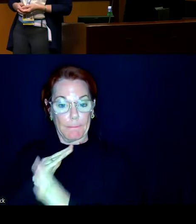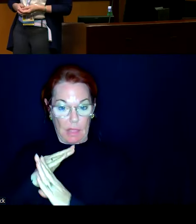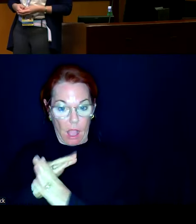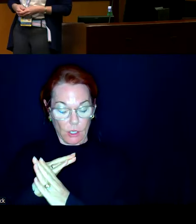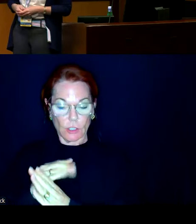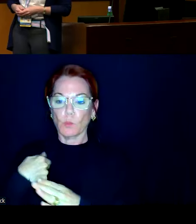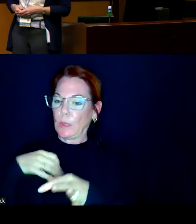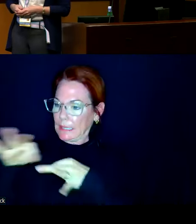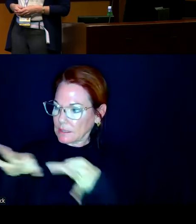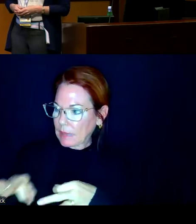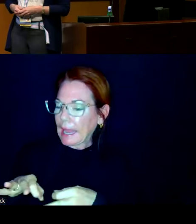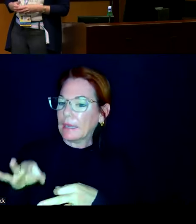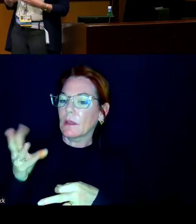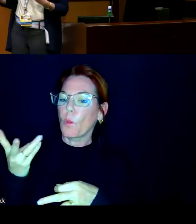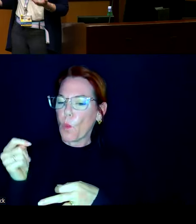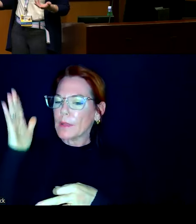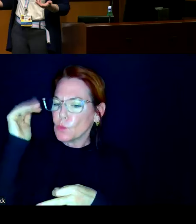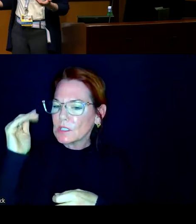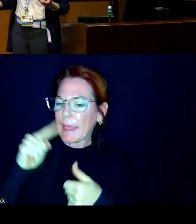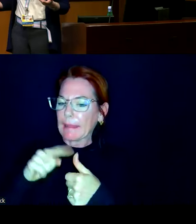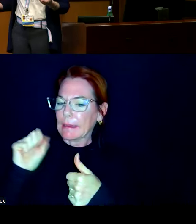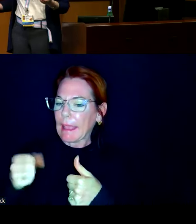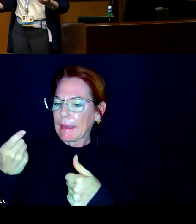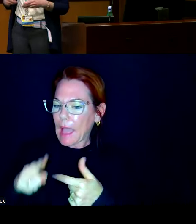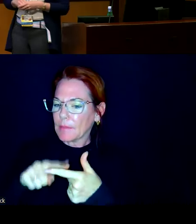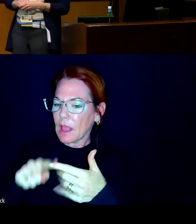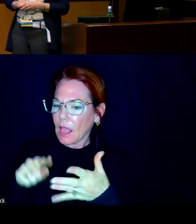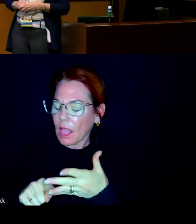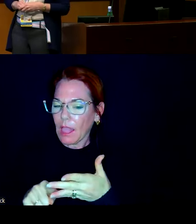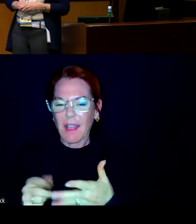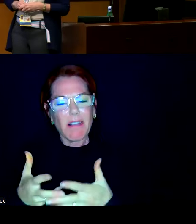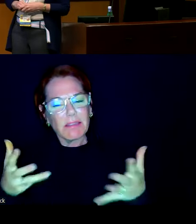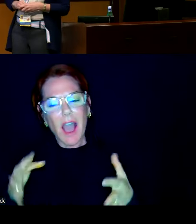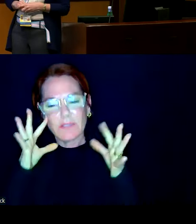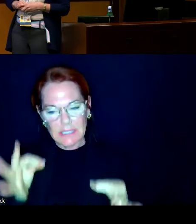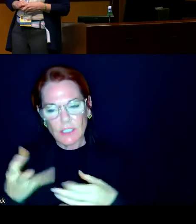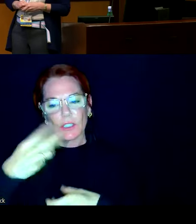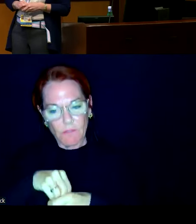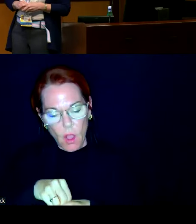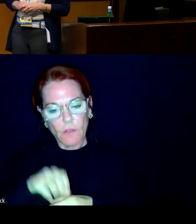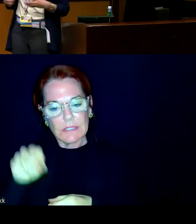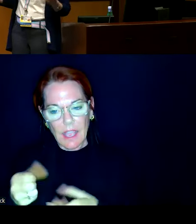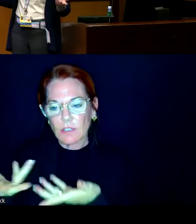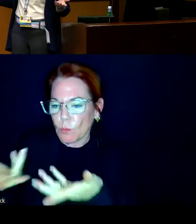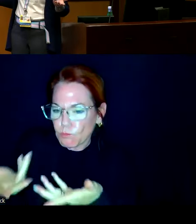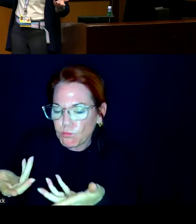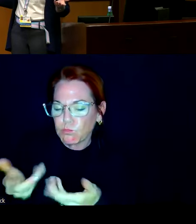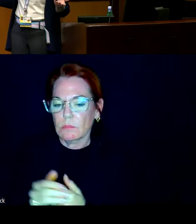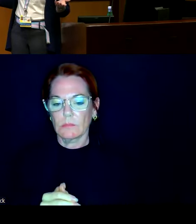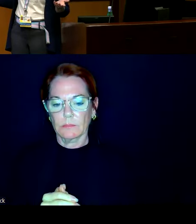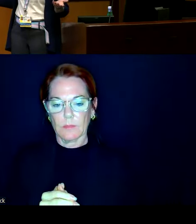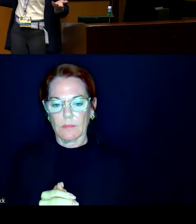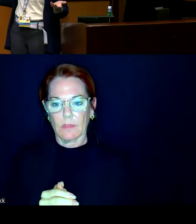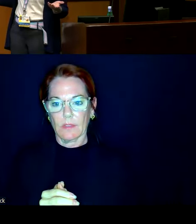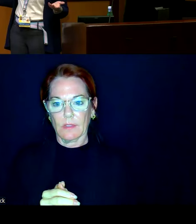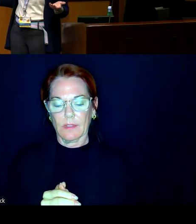This is what to expect. And there's a lot of decision-making involved. I mean, we give little kids